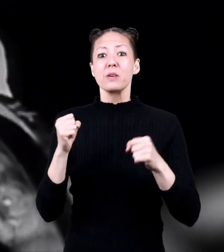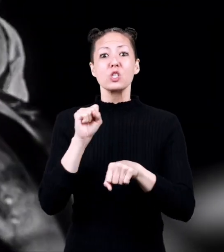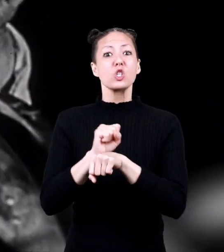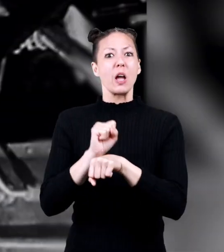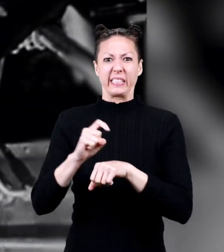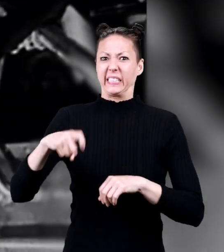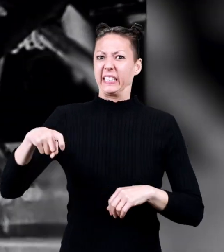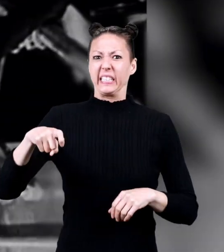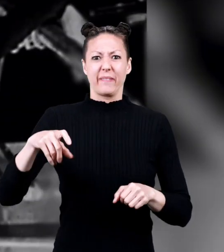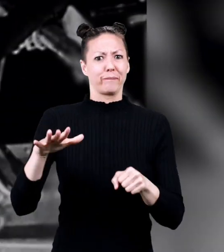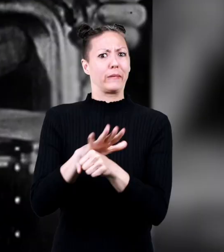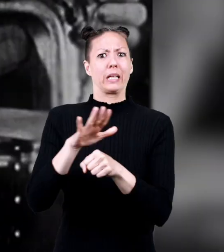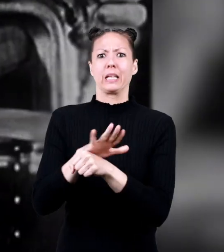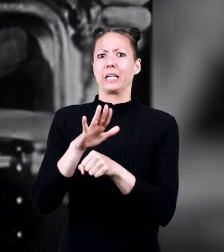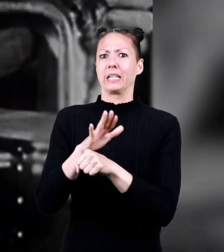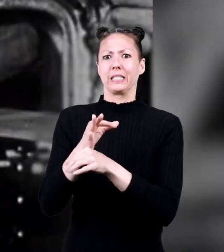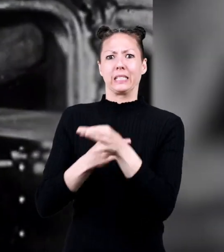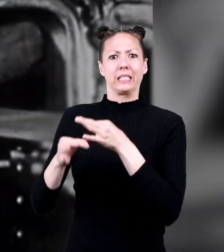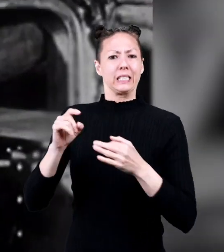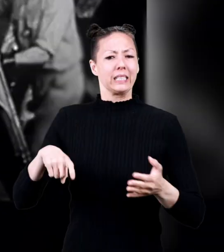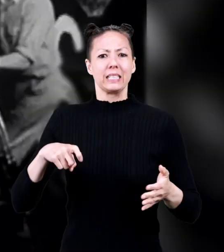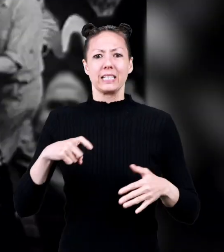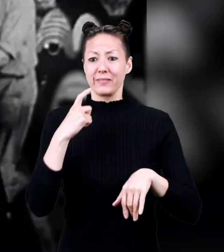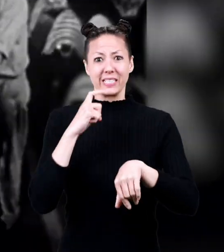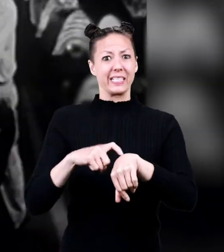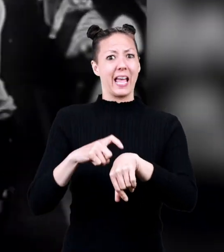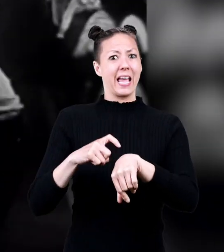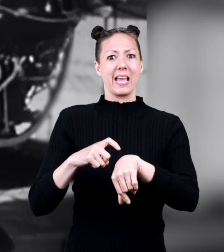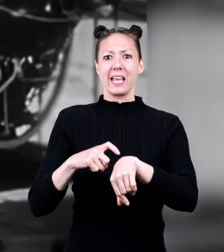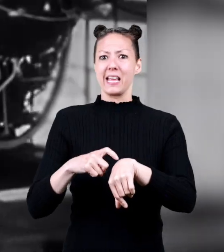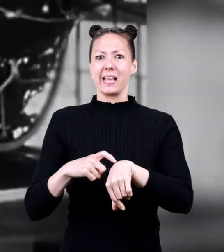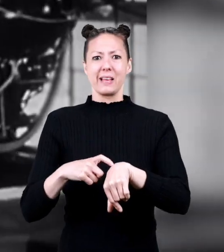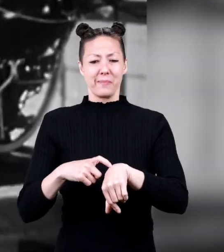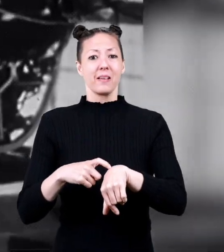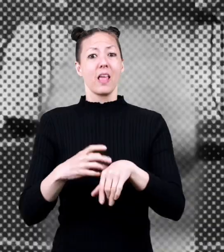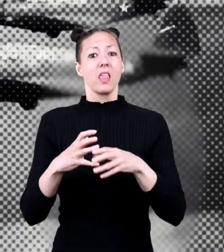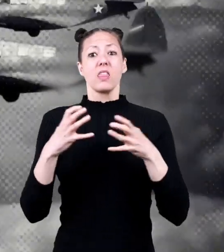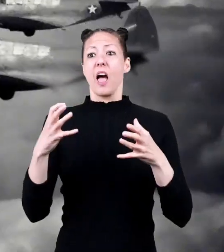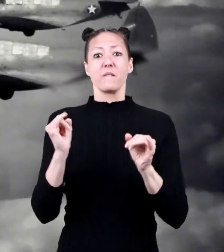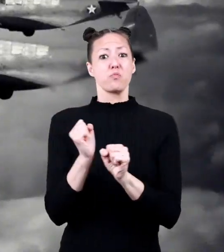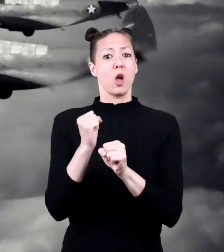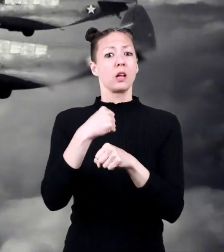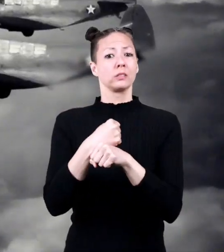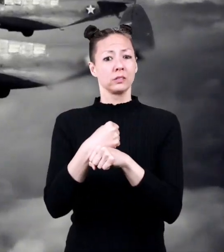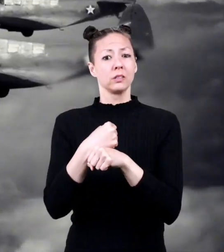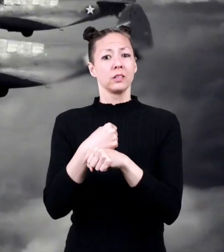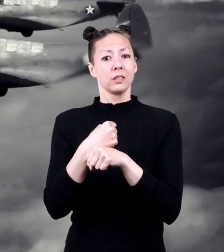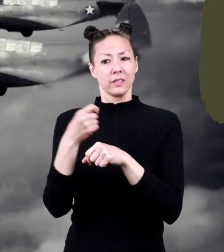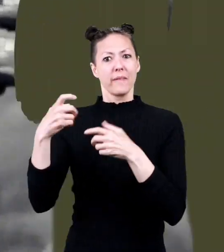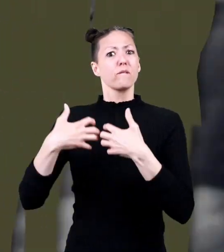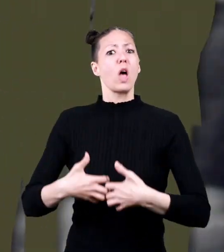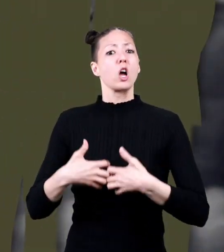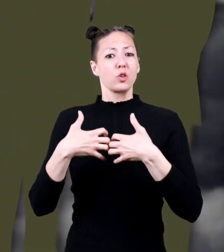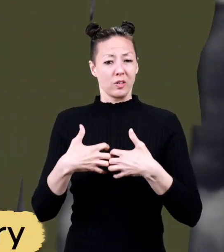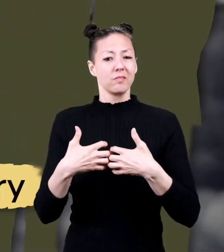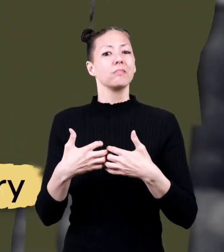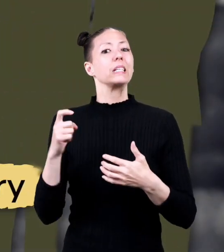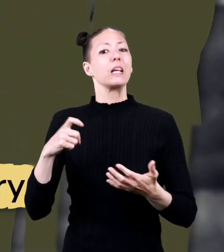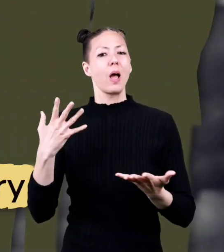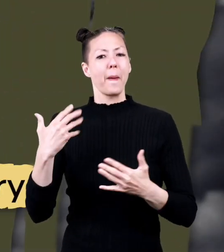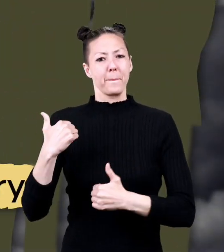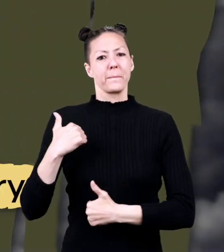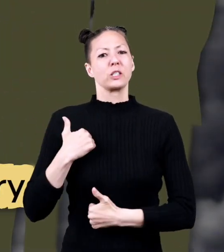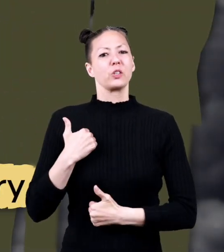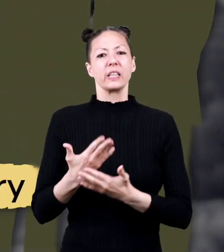of jobs that needed to be filled, especially since, at the time, a lot of the products being made in factories were